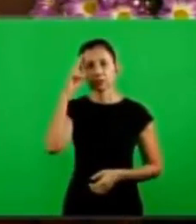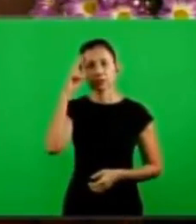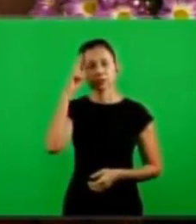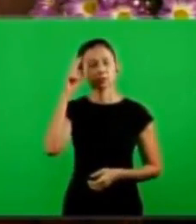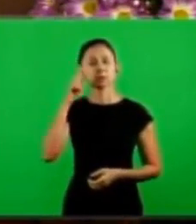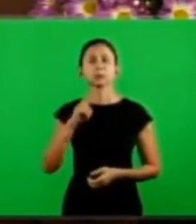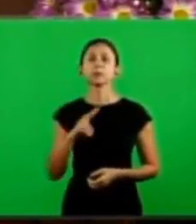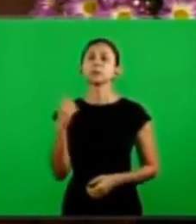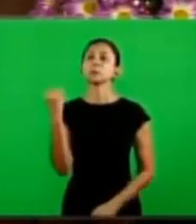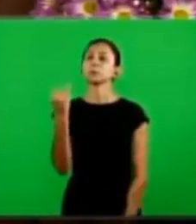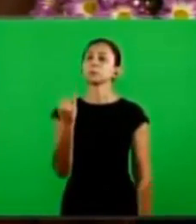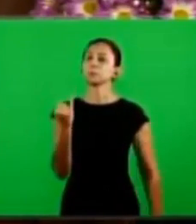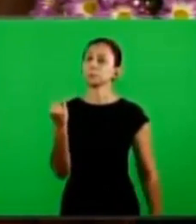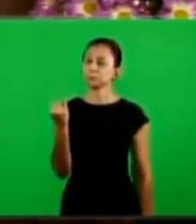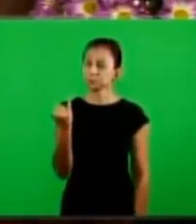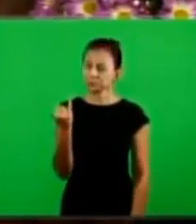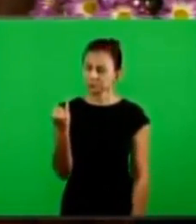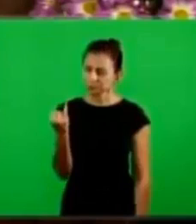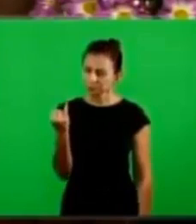again.